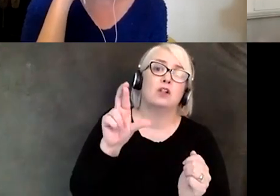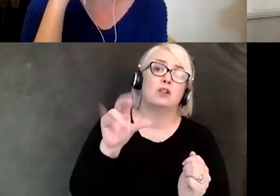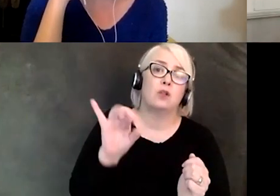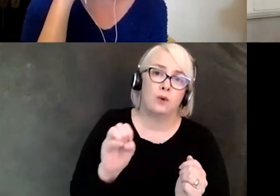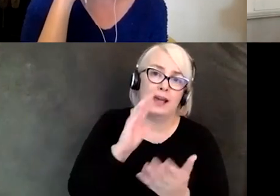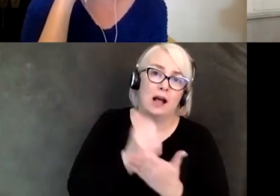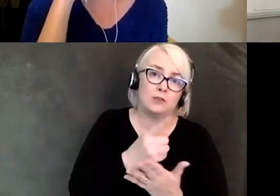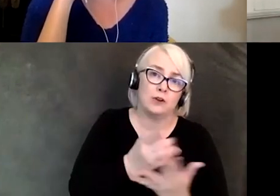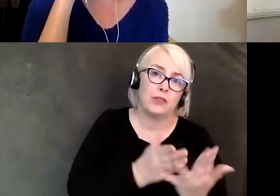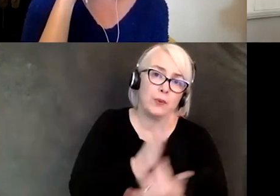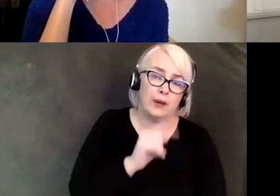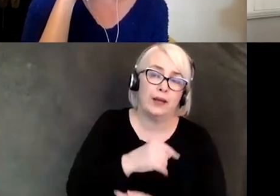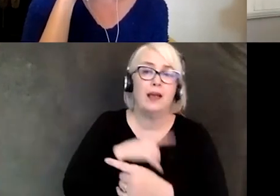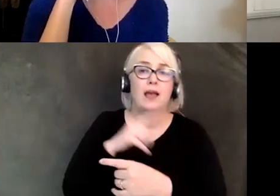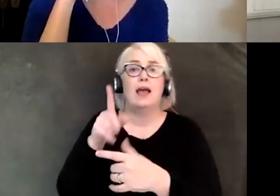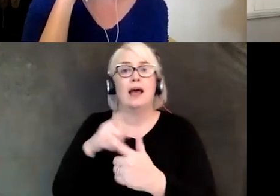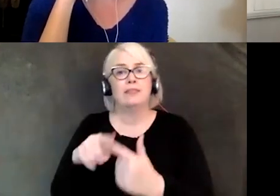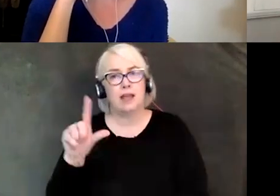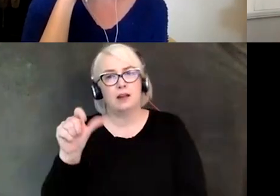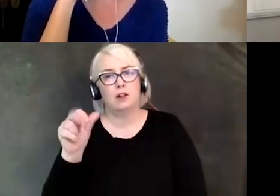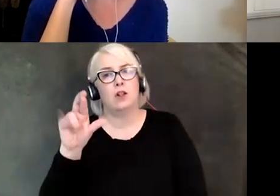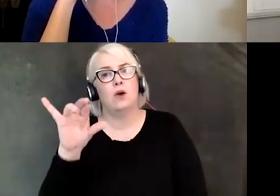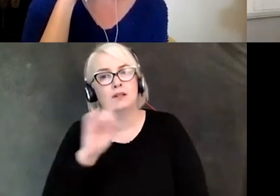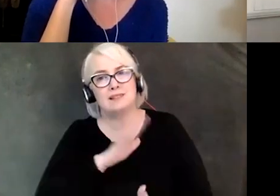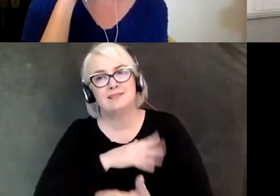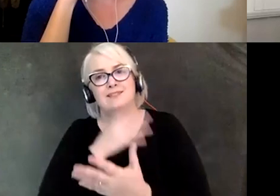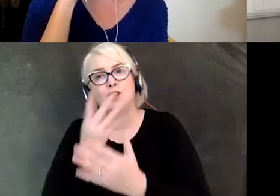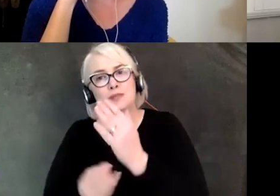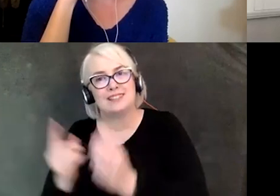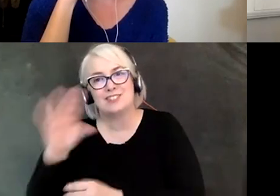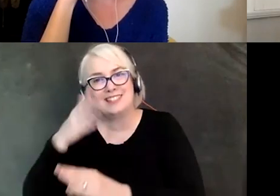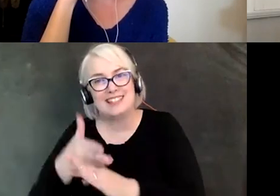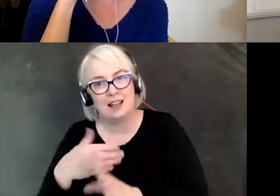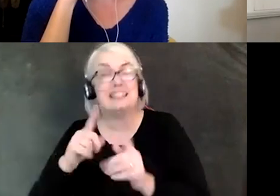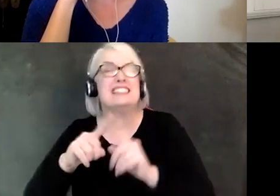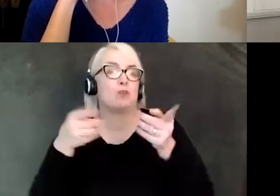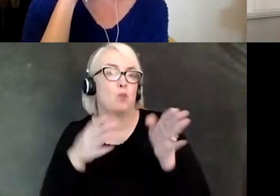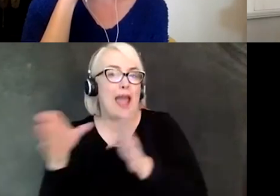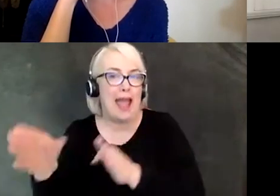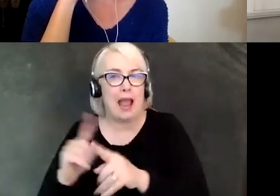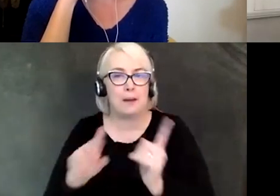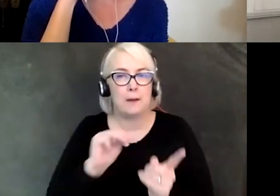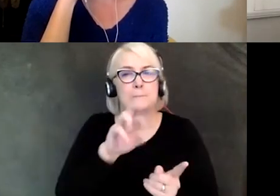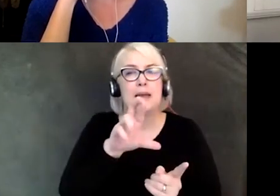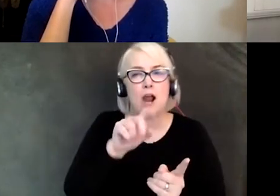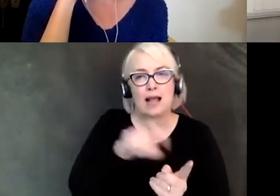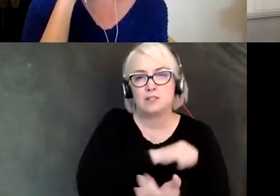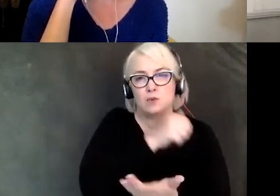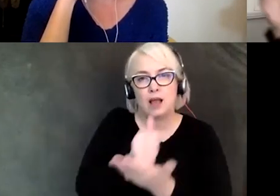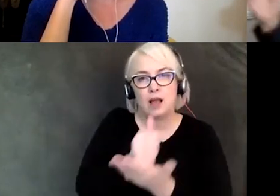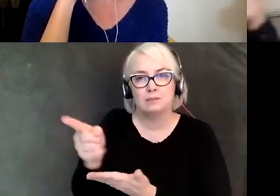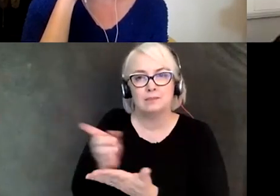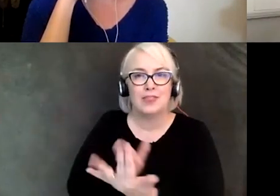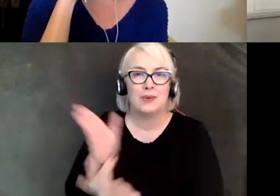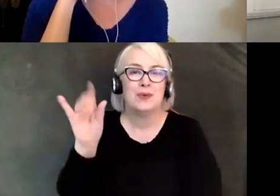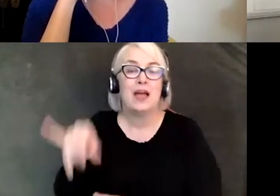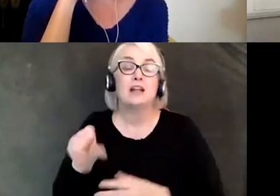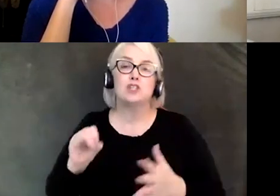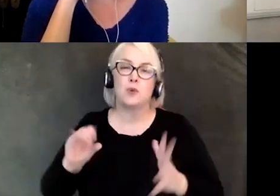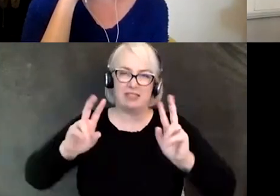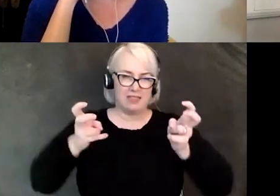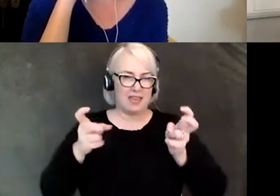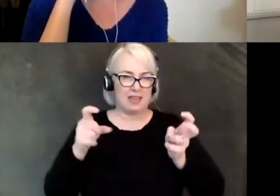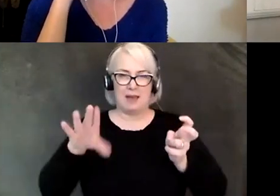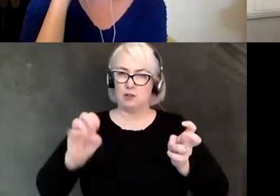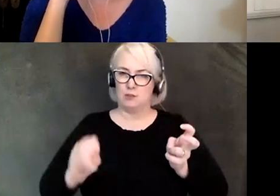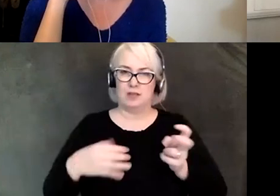way, but she's losing a son and Mare has to help her through it. So the theme of that, it was strong. so if I knew that was where it had to